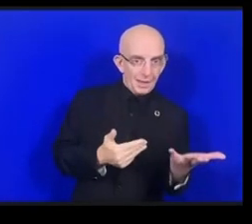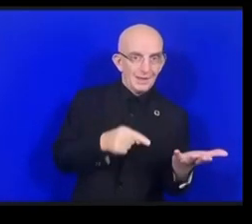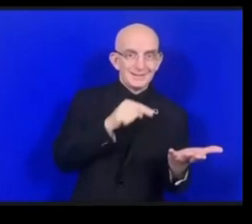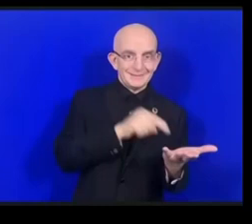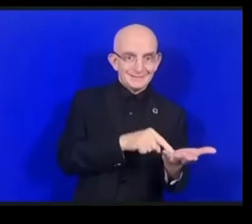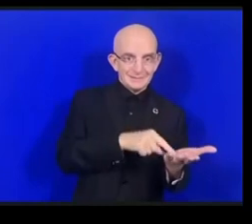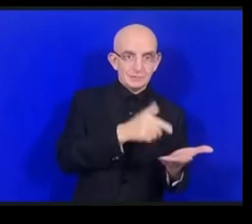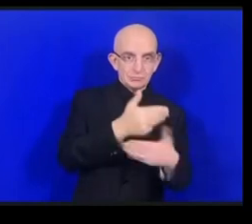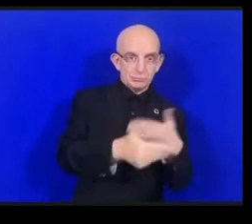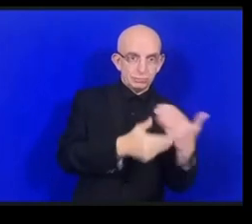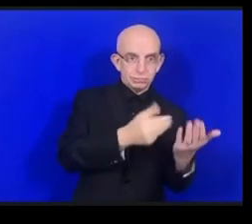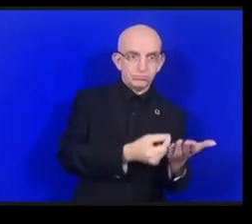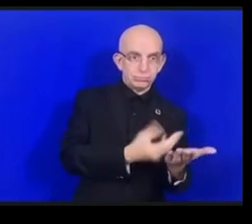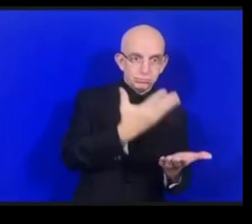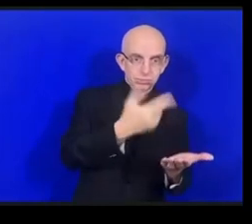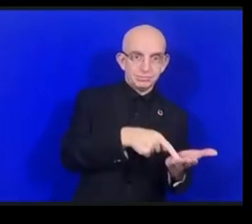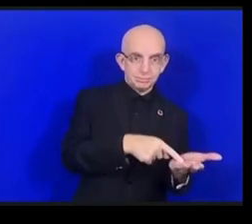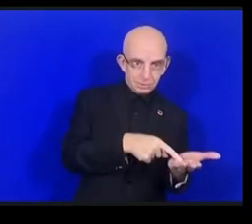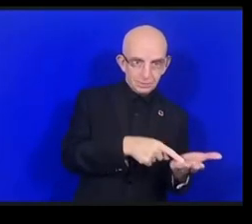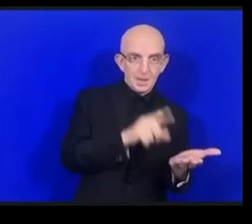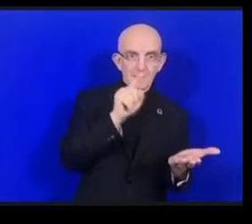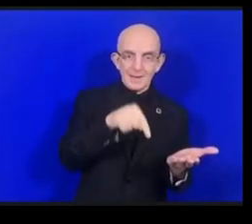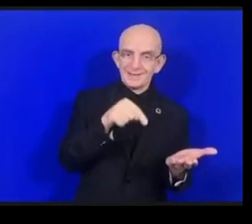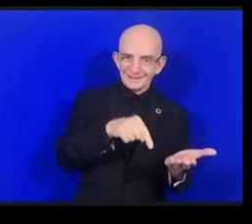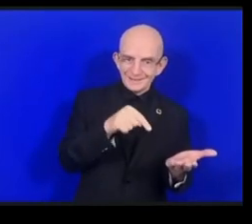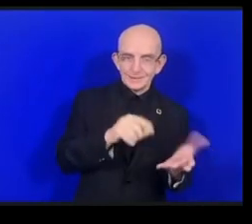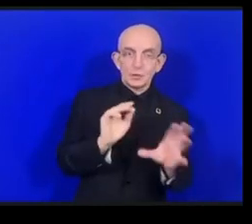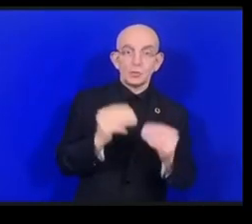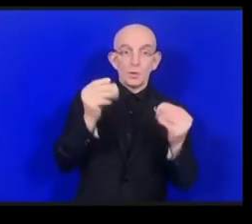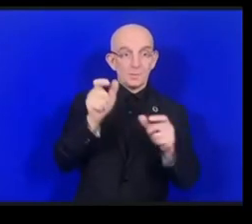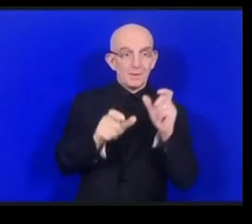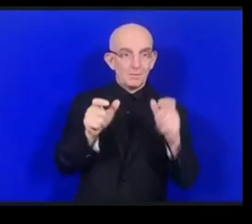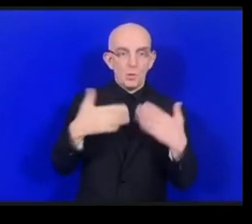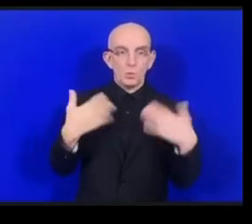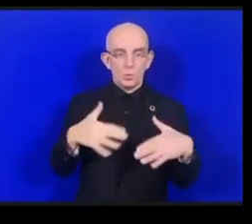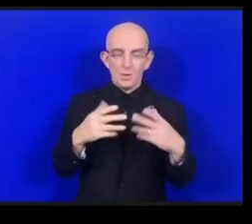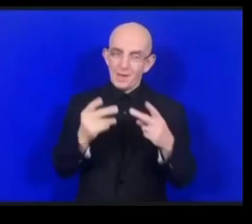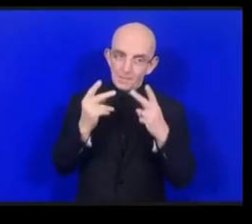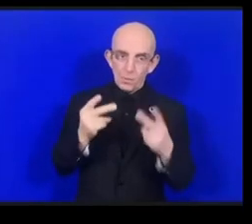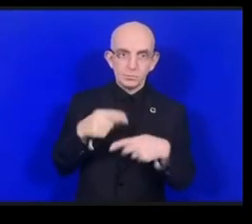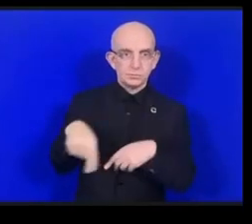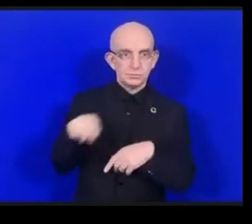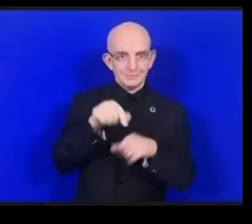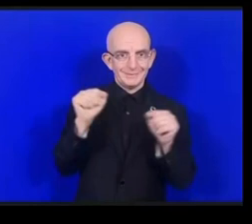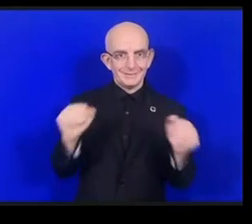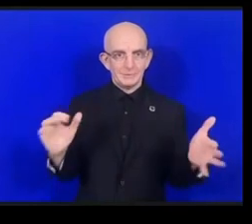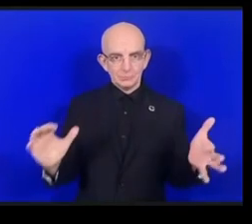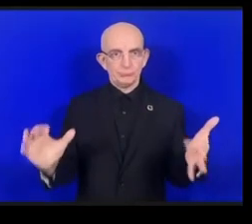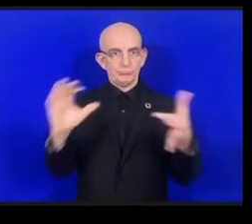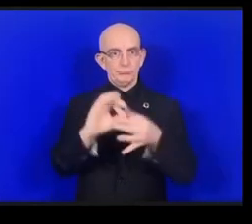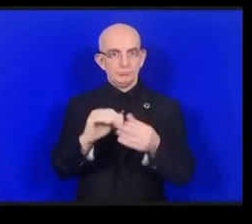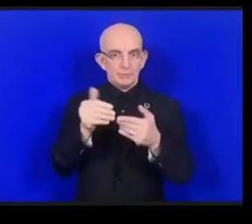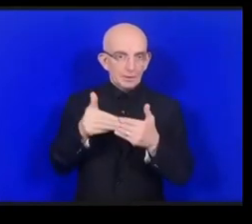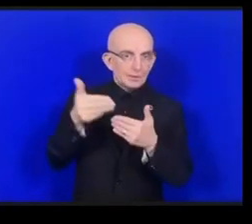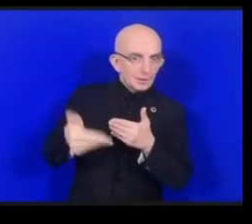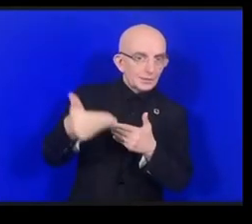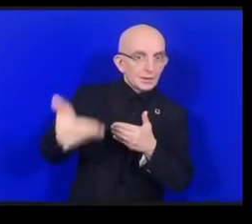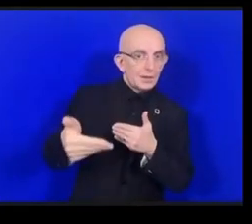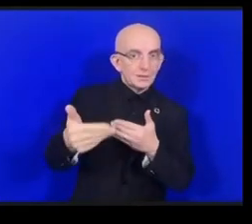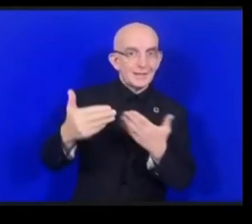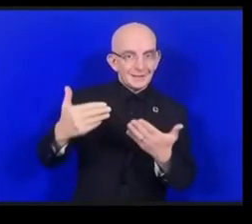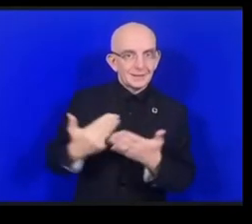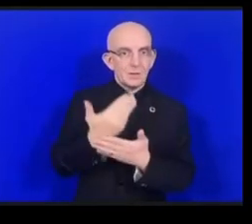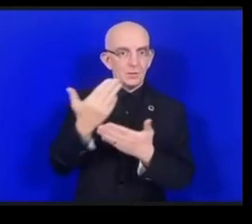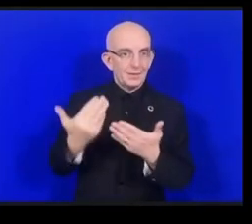bridge the Next Generation and also uh and engaging in addressing the issue of the